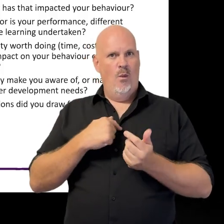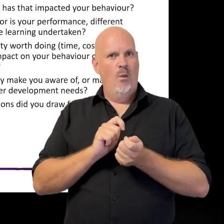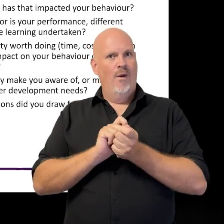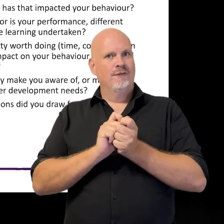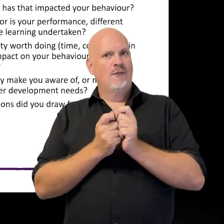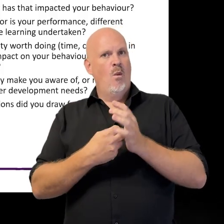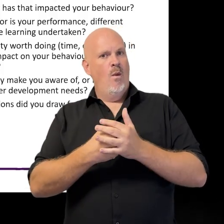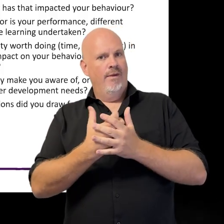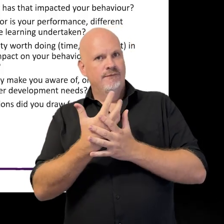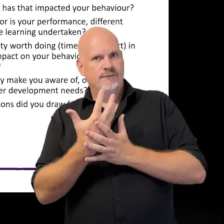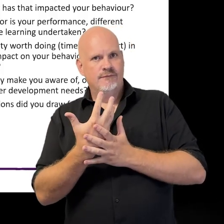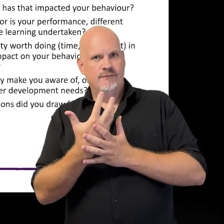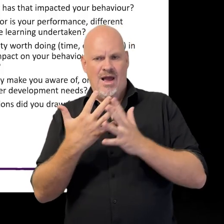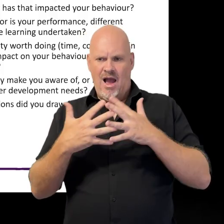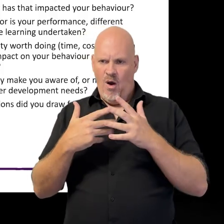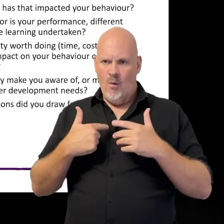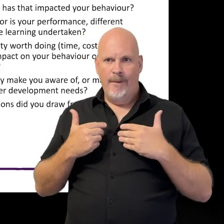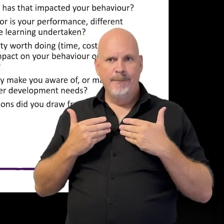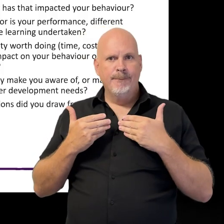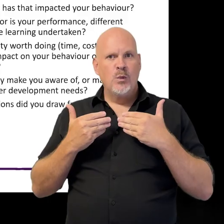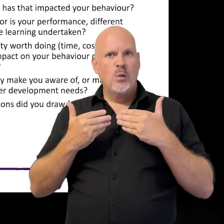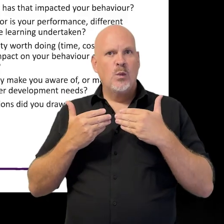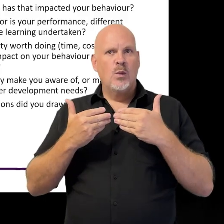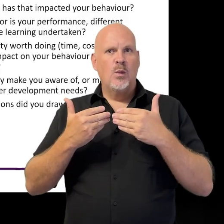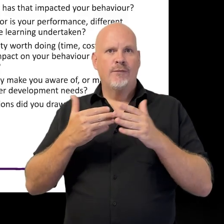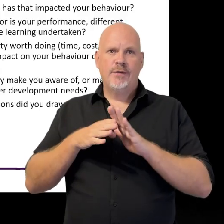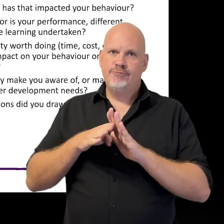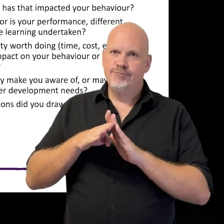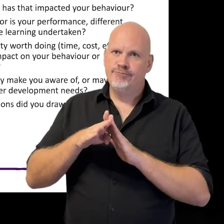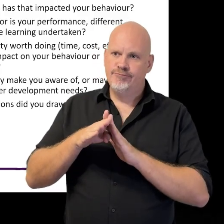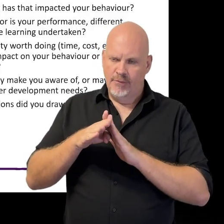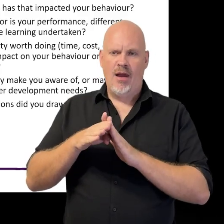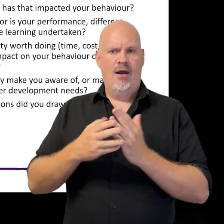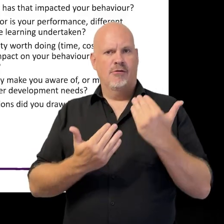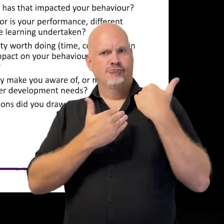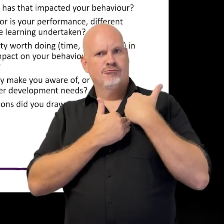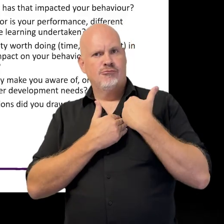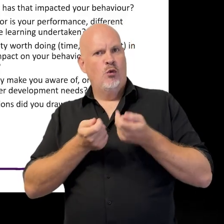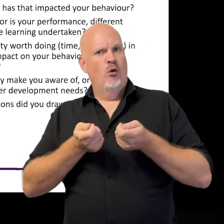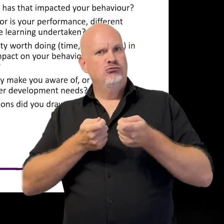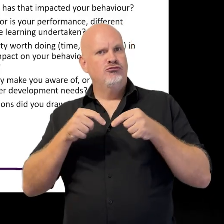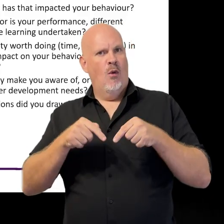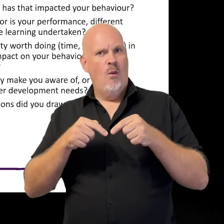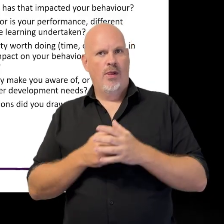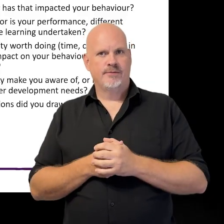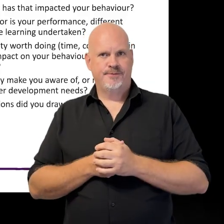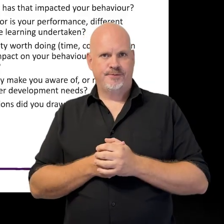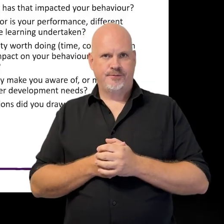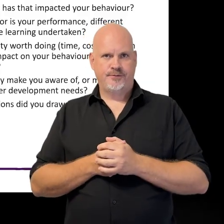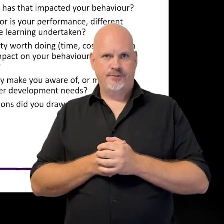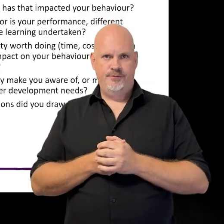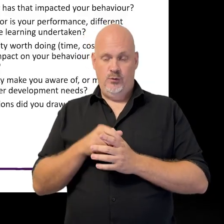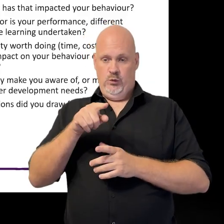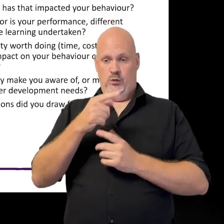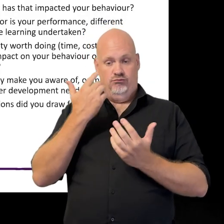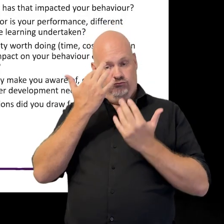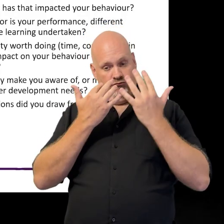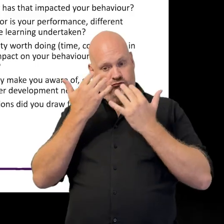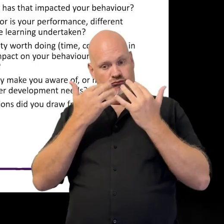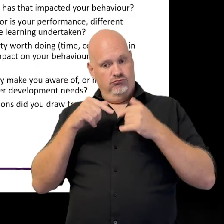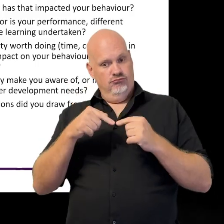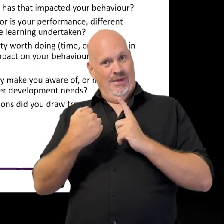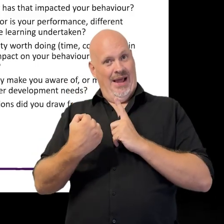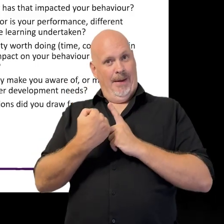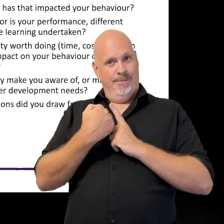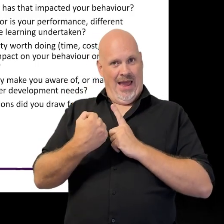it carefully. It's important stuff, and it's important to be aware of and recognize your own development, recognize how you are